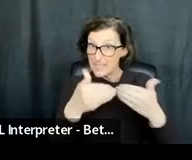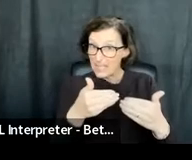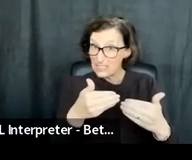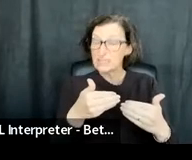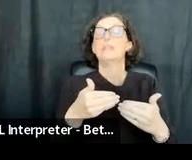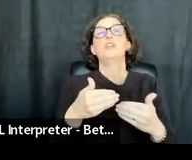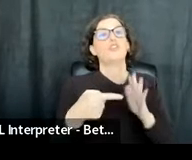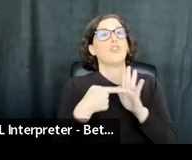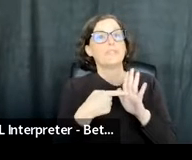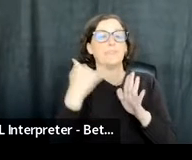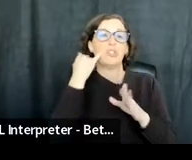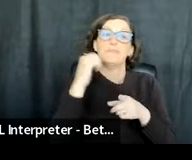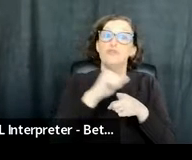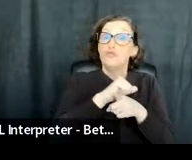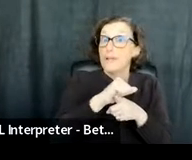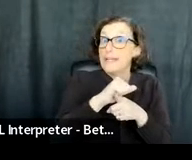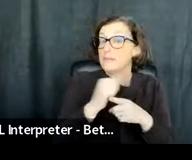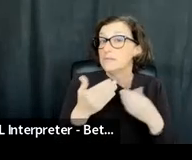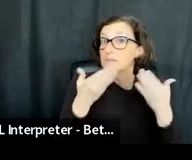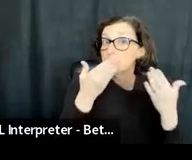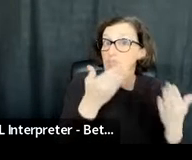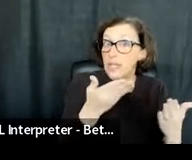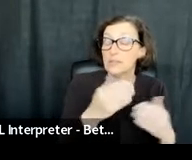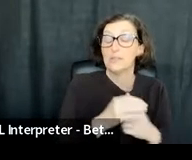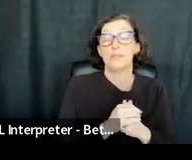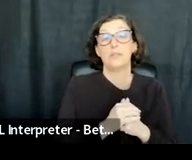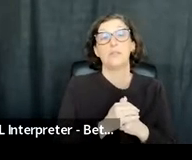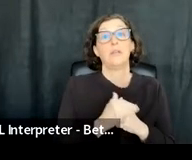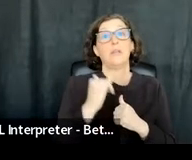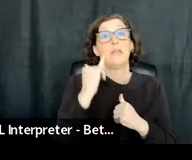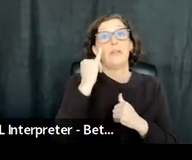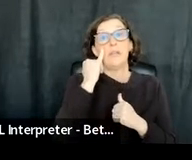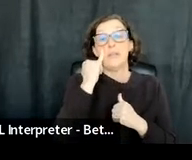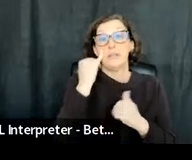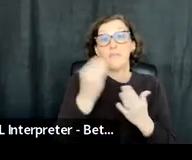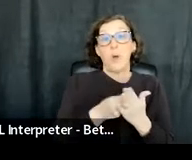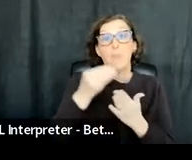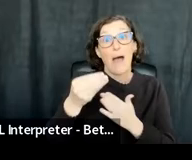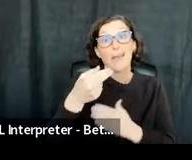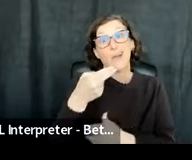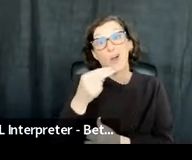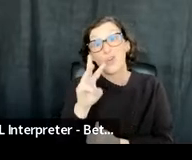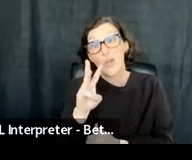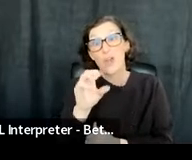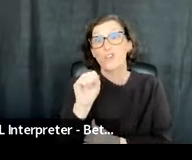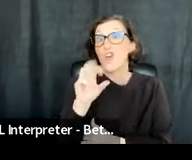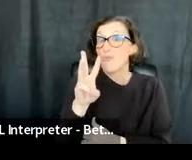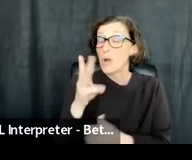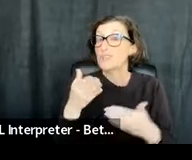for training, if it comes up with recommendations for procuring hardware or software, whatever it might